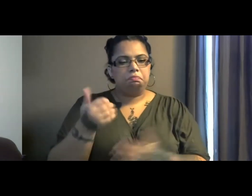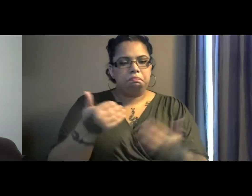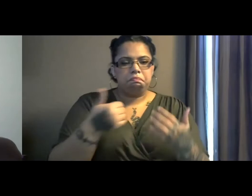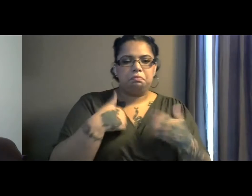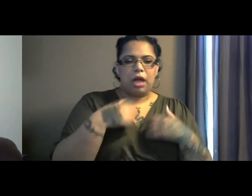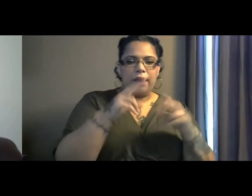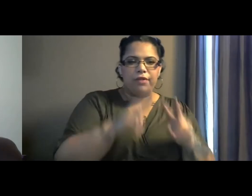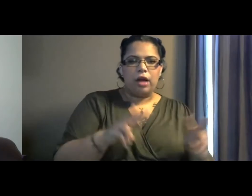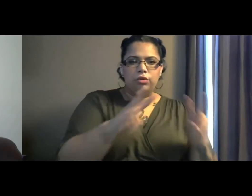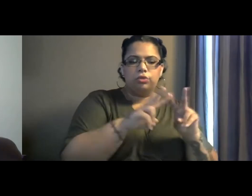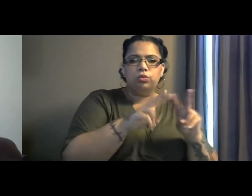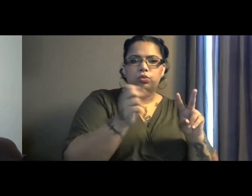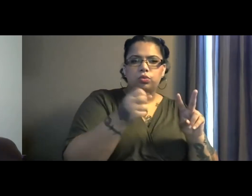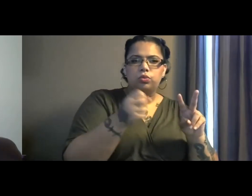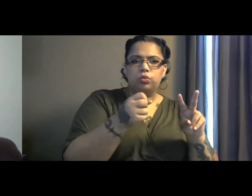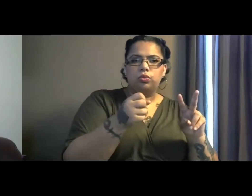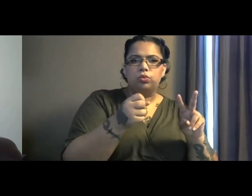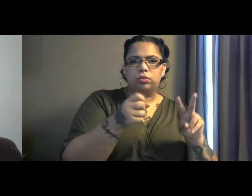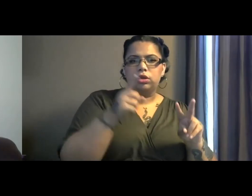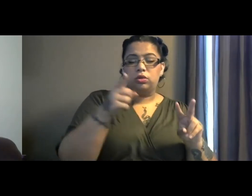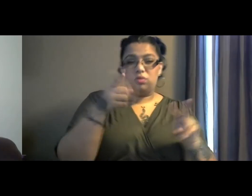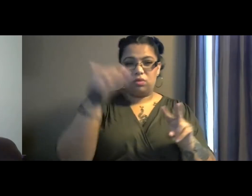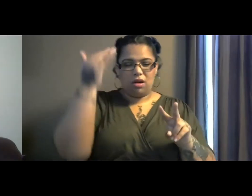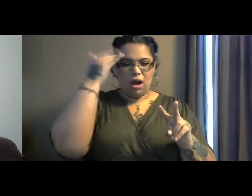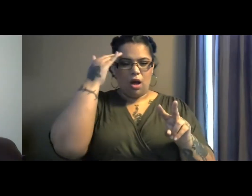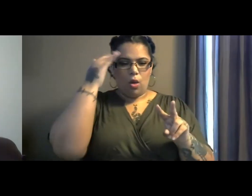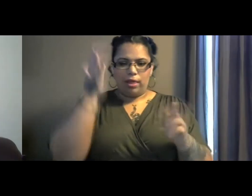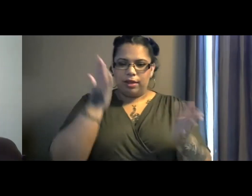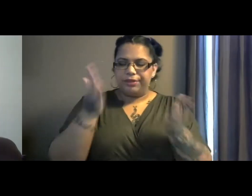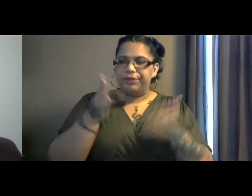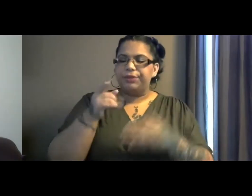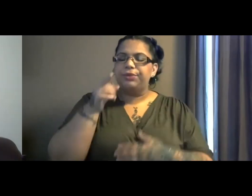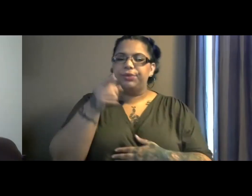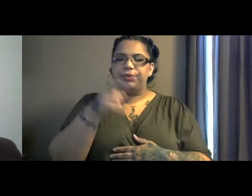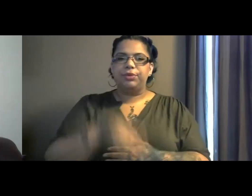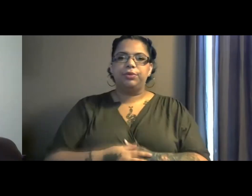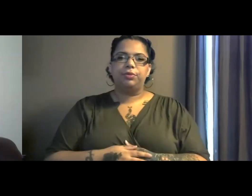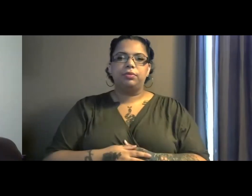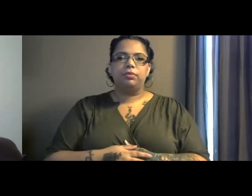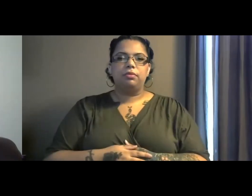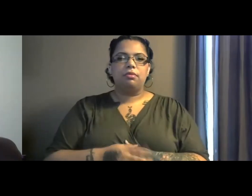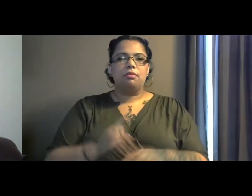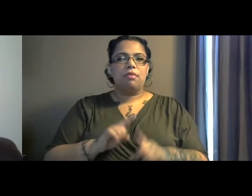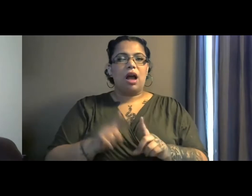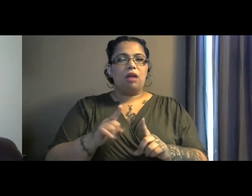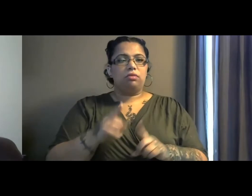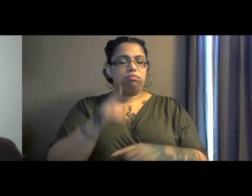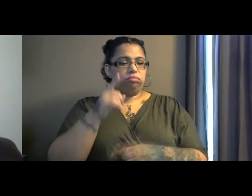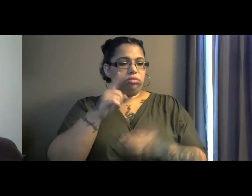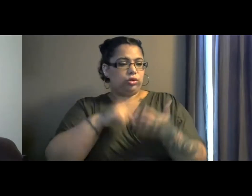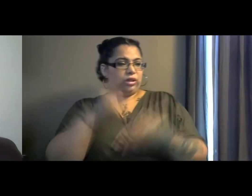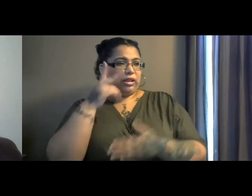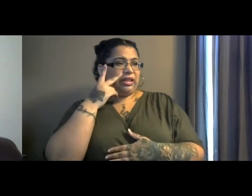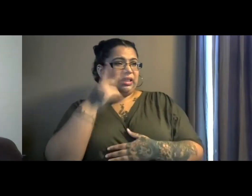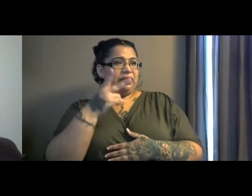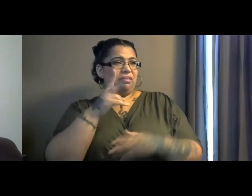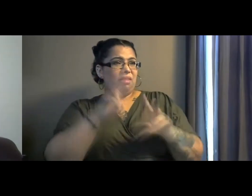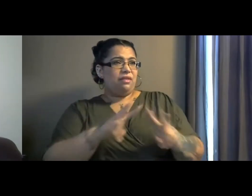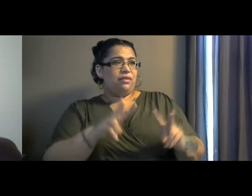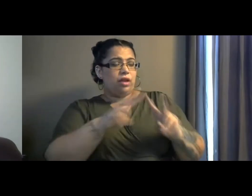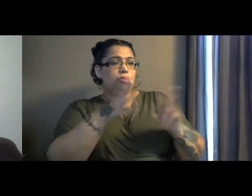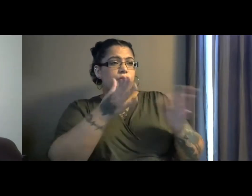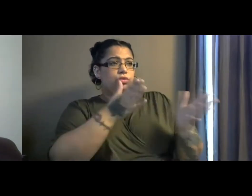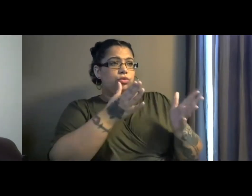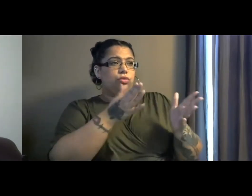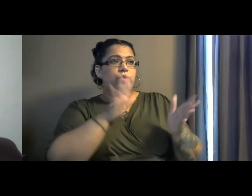you experience that they serve you. Yet, look to see whether the values you serve with your thoughts, words, and